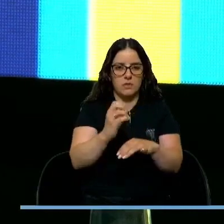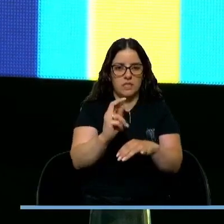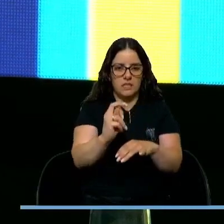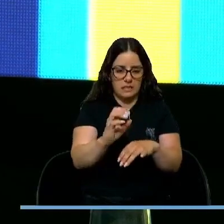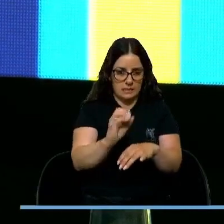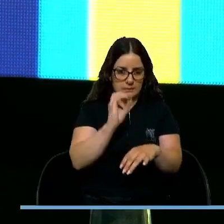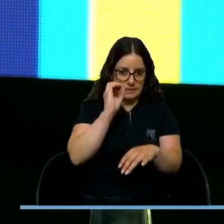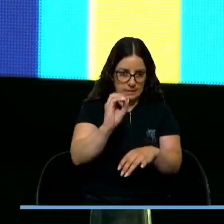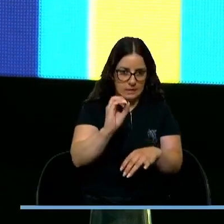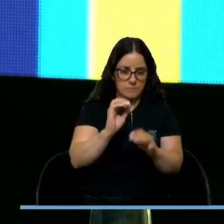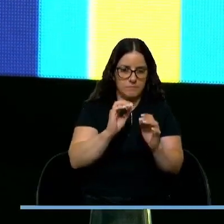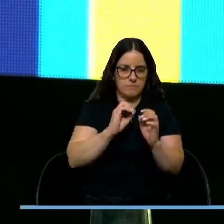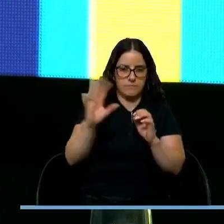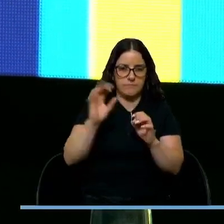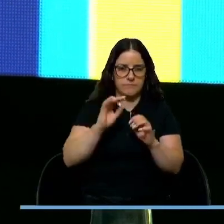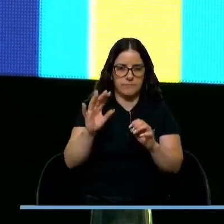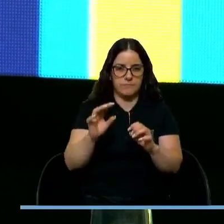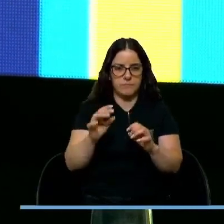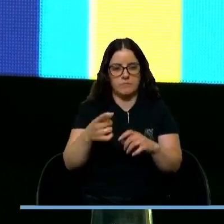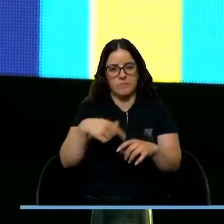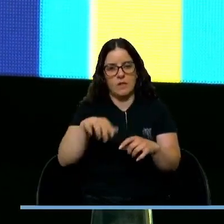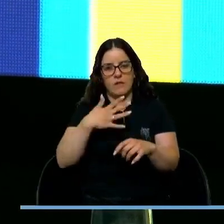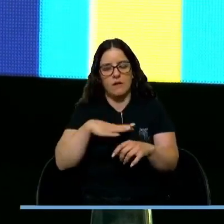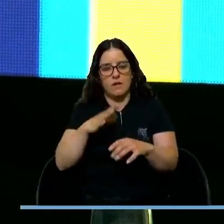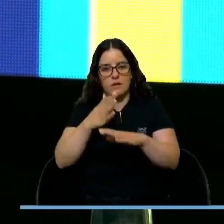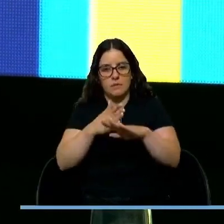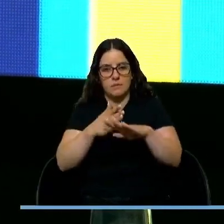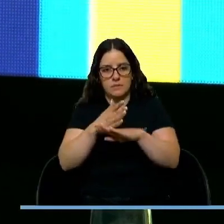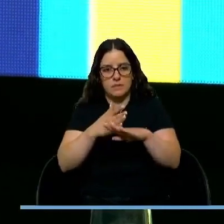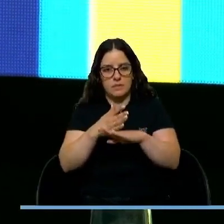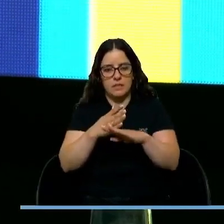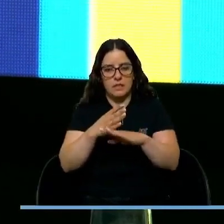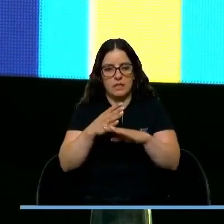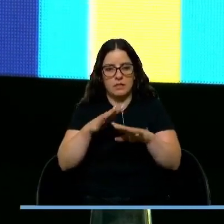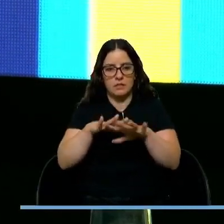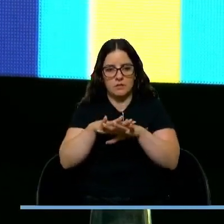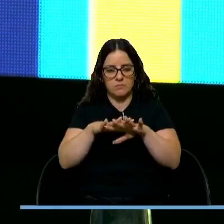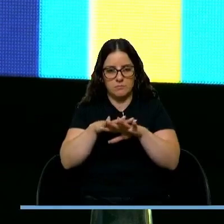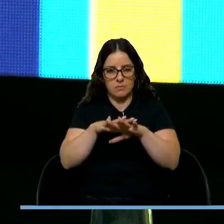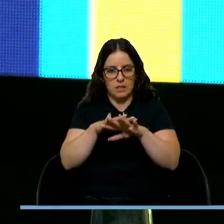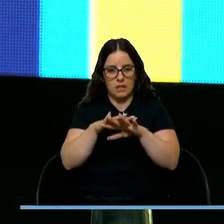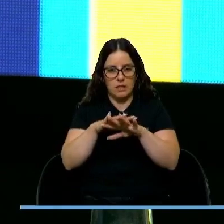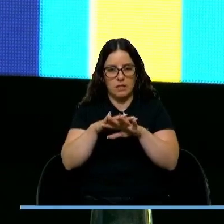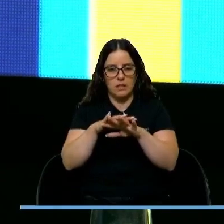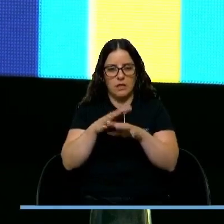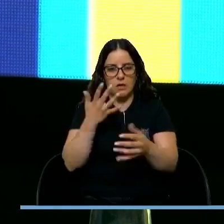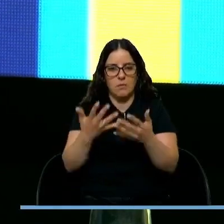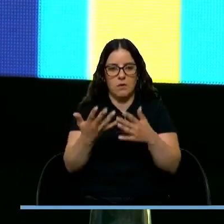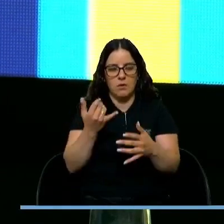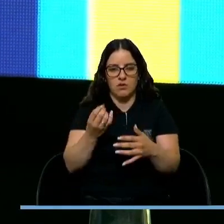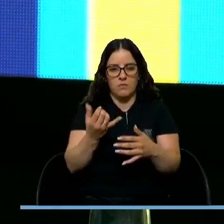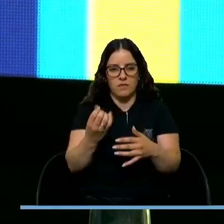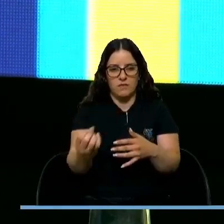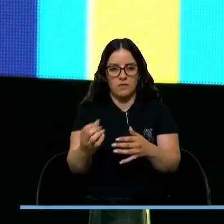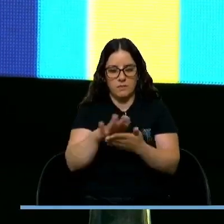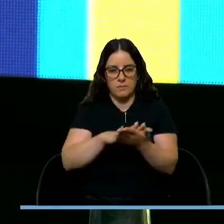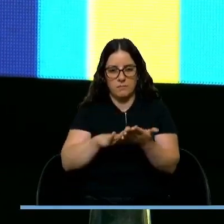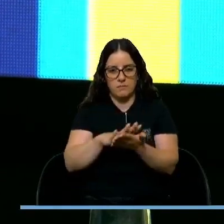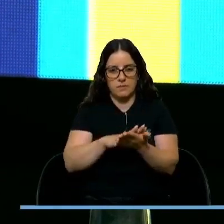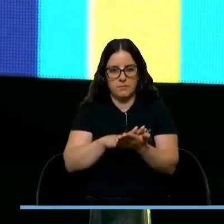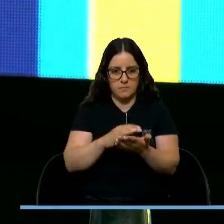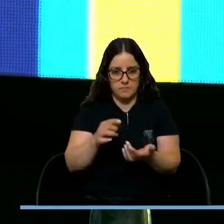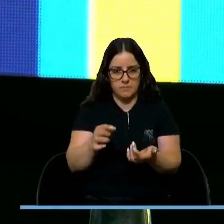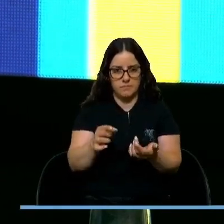halve emissions in the entire value chain versus the 2020 baseline. And that's what we are doing. I used to say